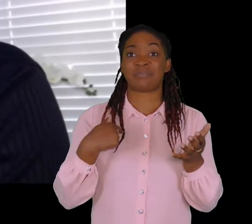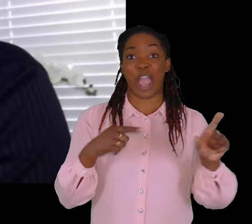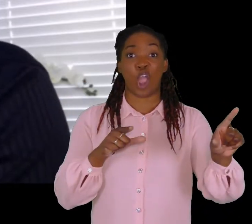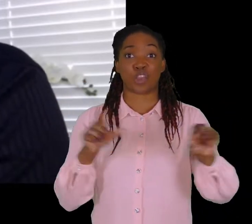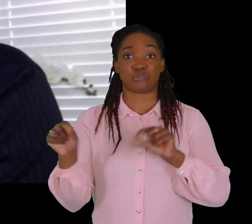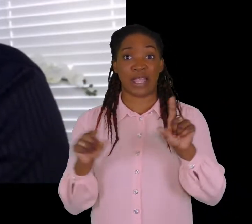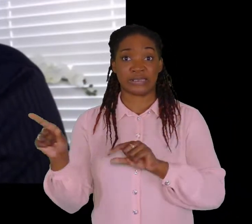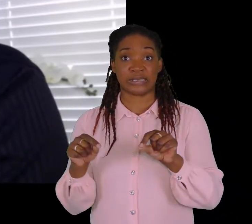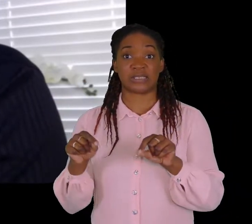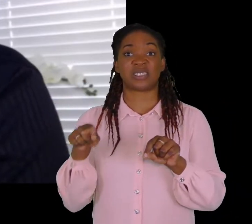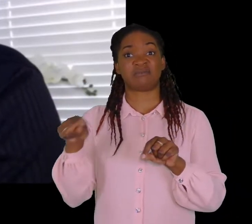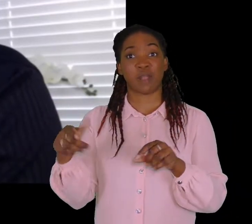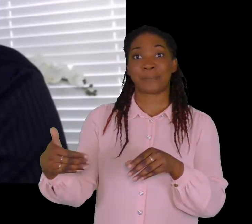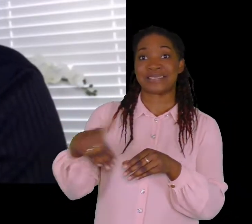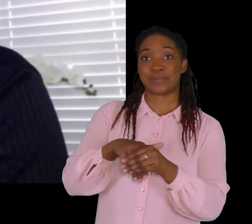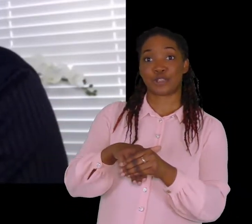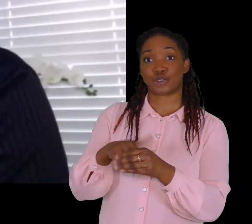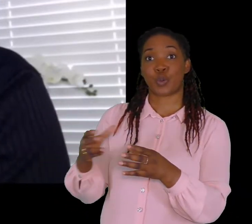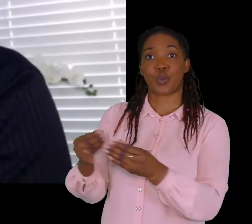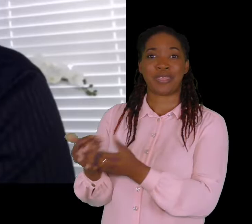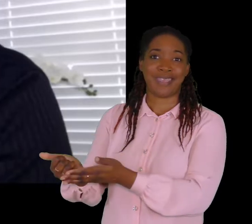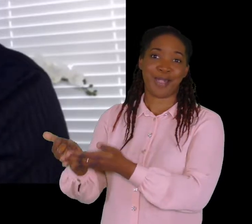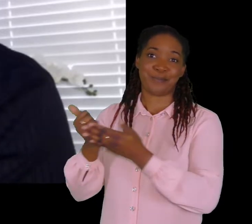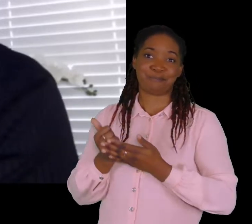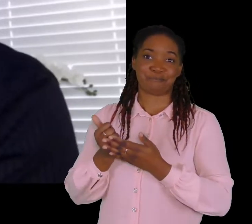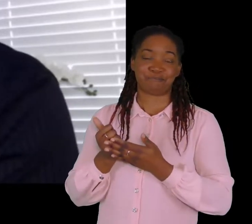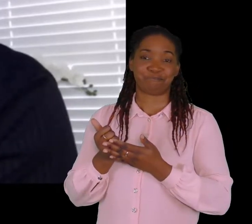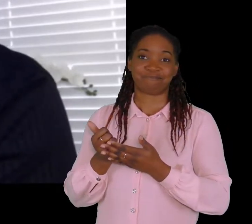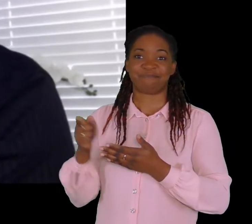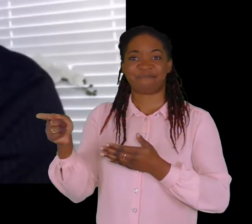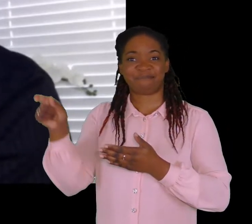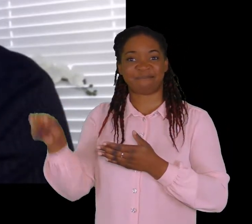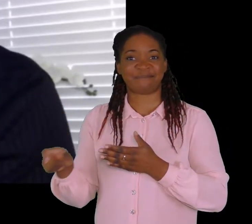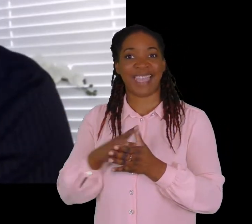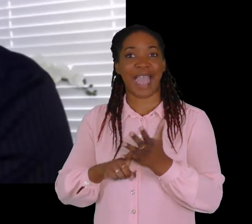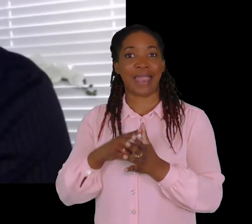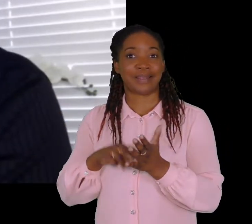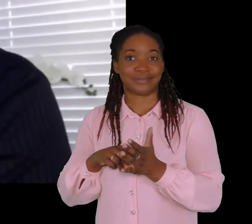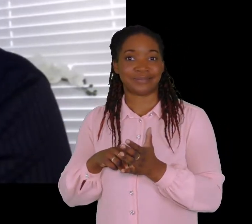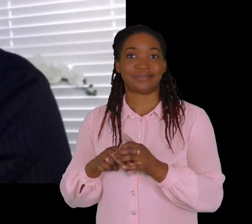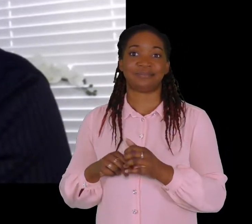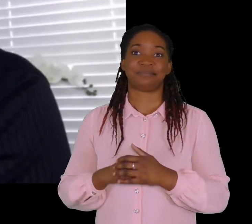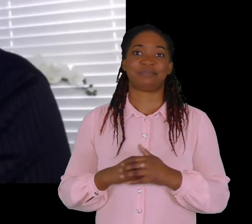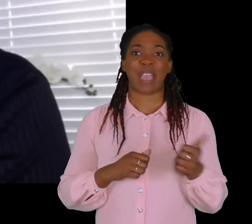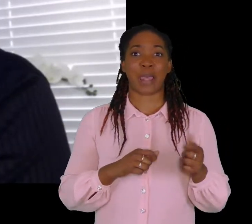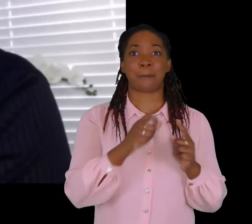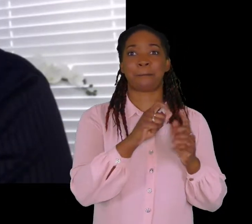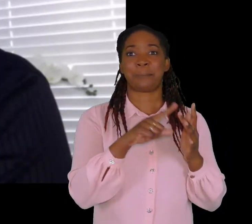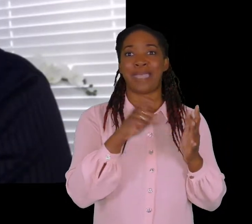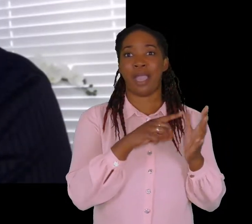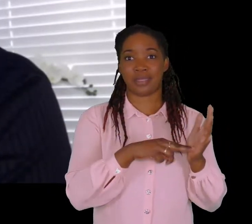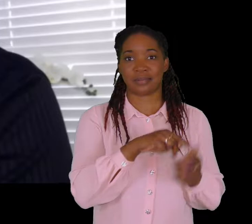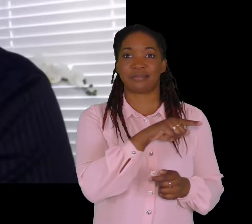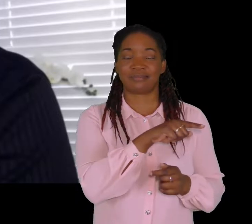that I curated as the participation with great help, with great amount of help from Alan, as well as from Patika and